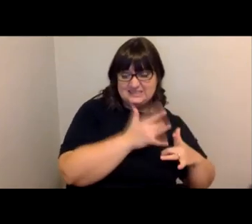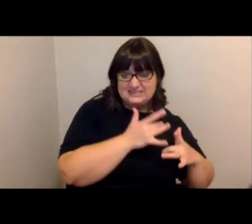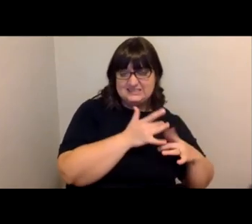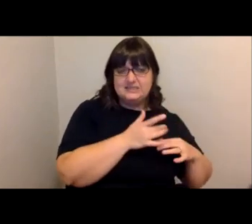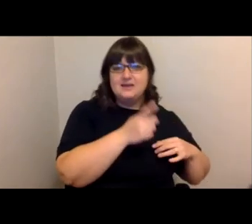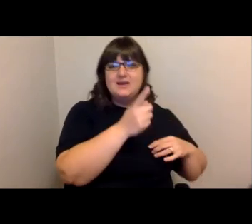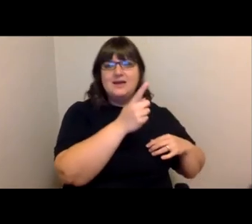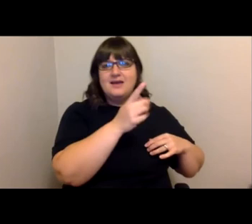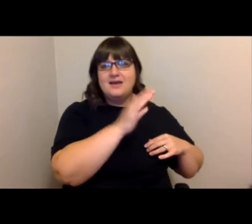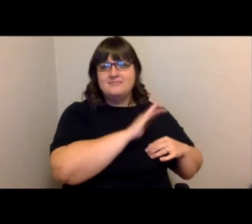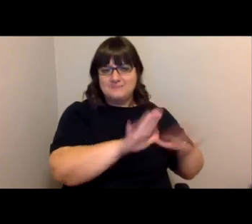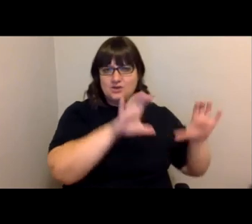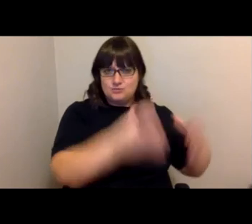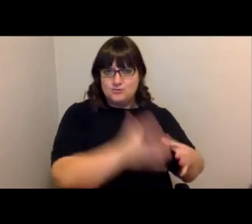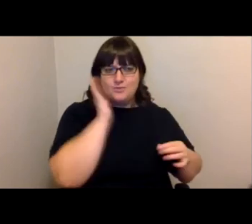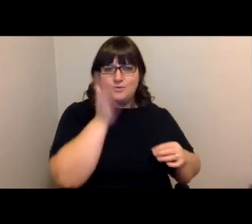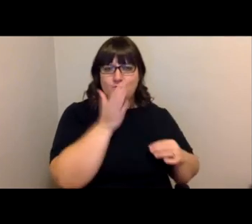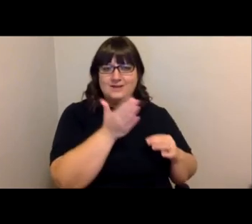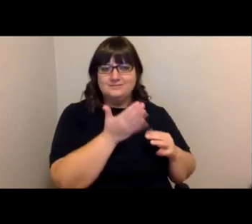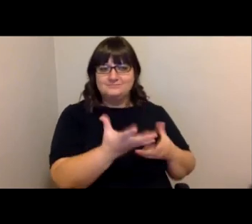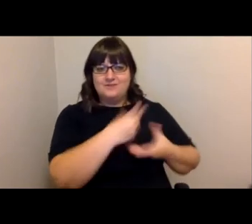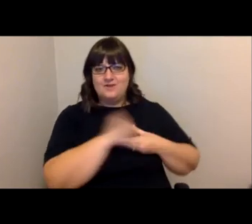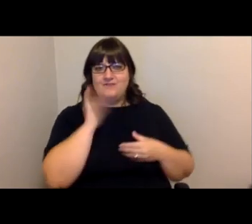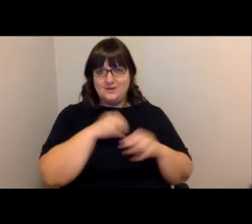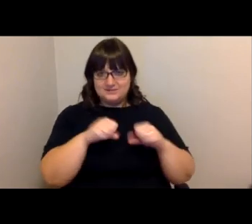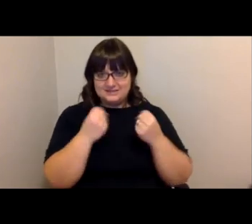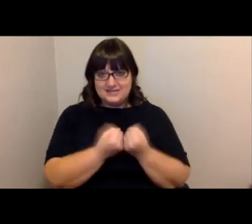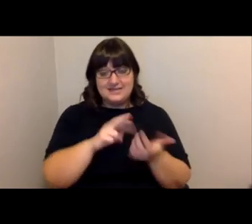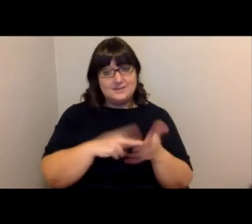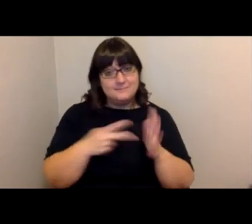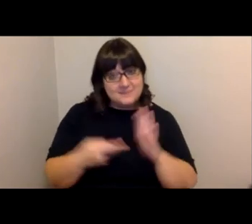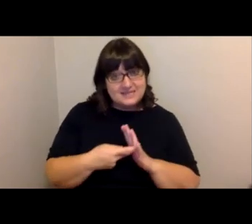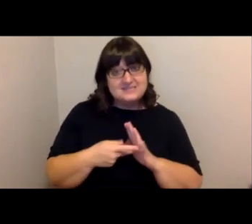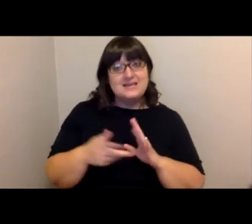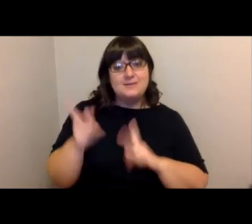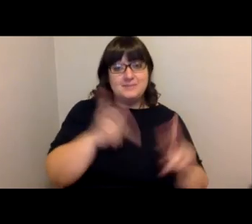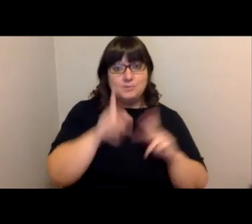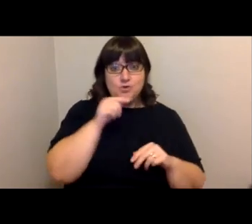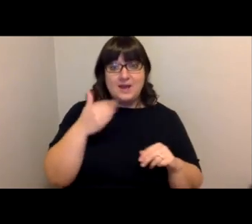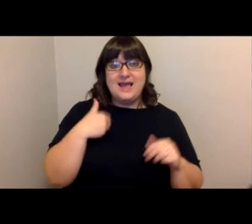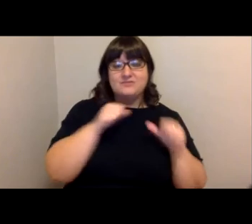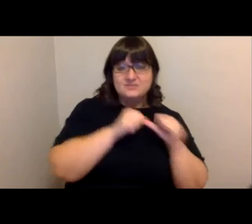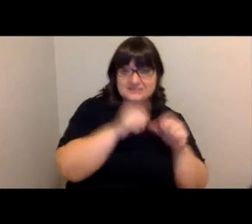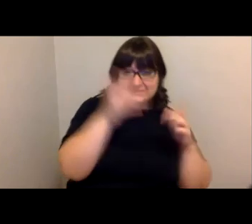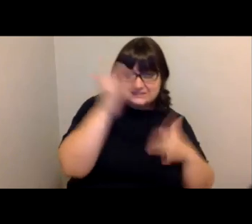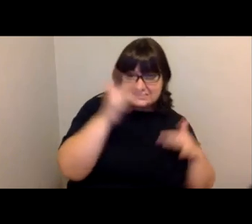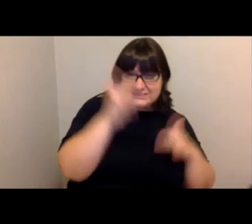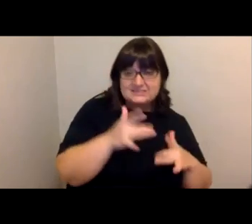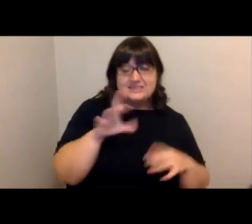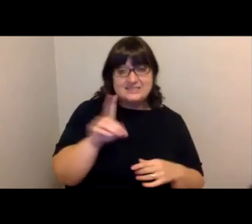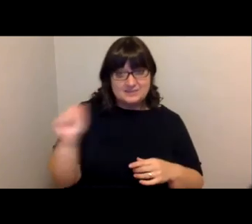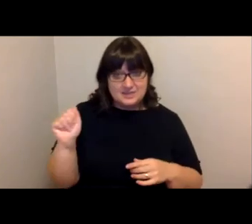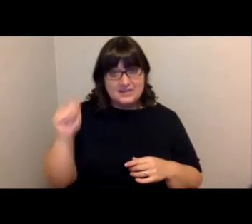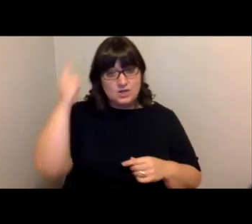and societies, the percentage of people living with disability, chronic illness, neurodivergence, and struggling with their mental health will